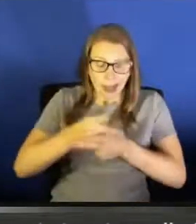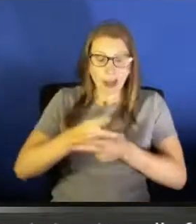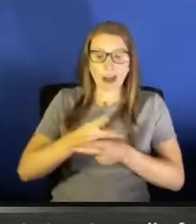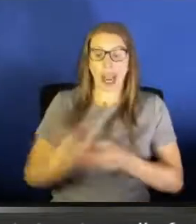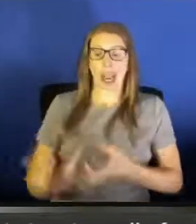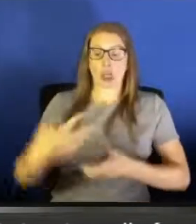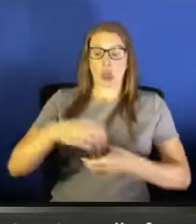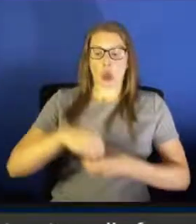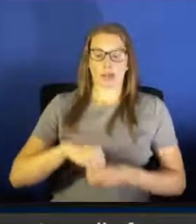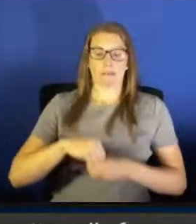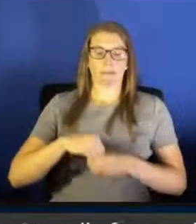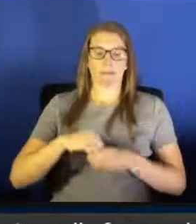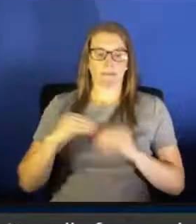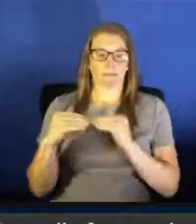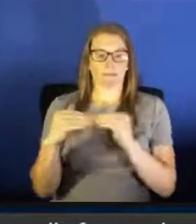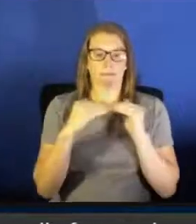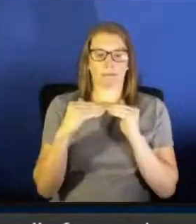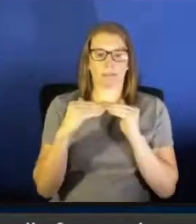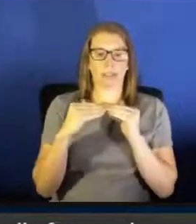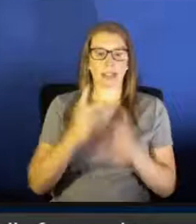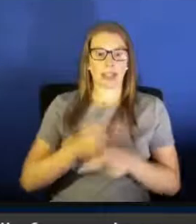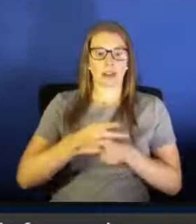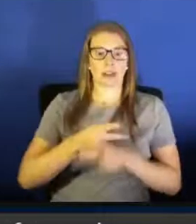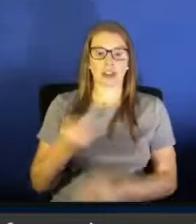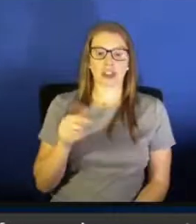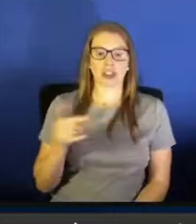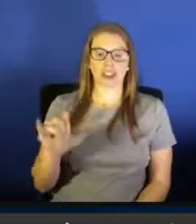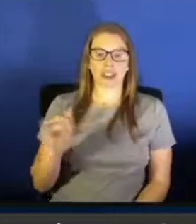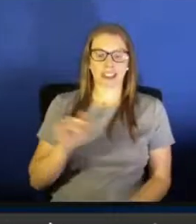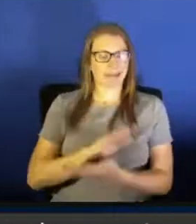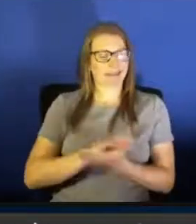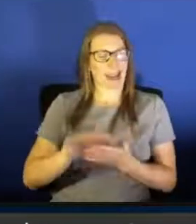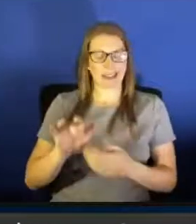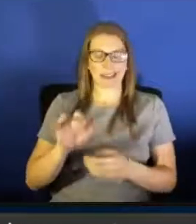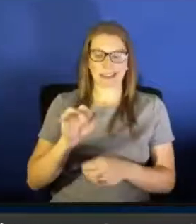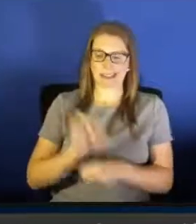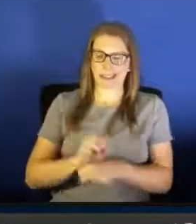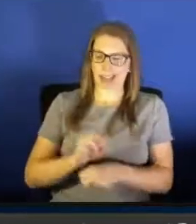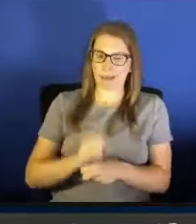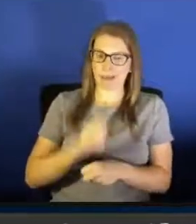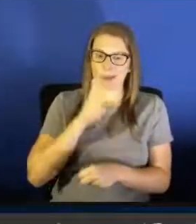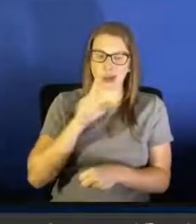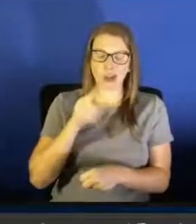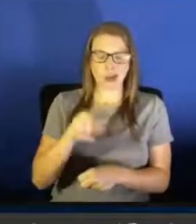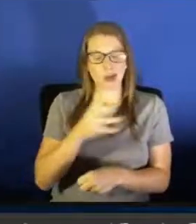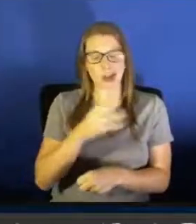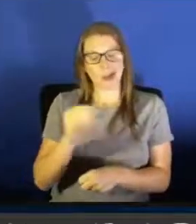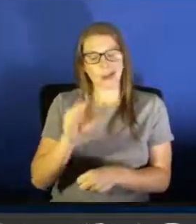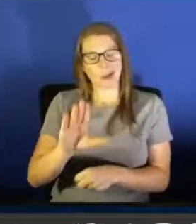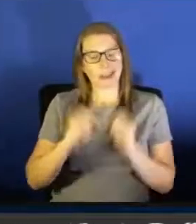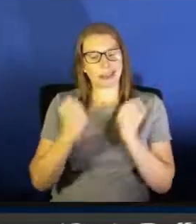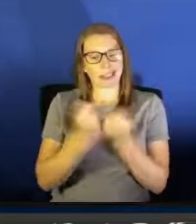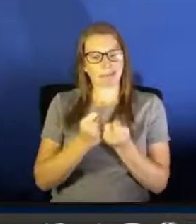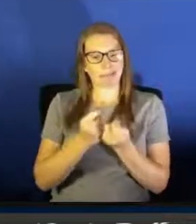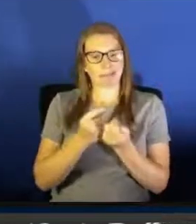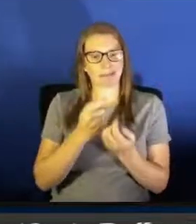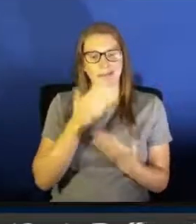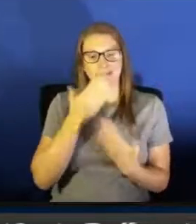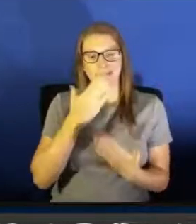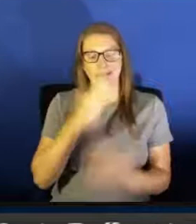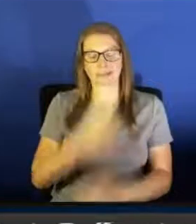care. Gigi, nice job, nice work to your team. Thank you for helping our organization get there. We appreciate that.